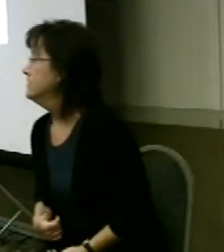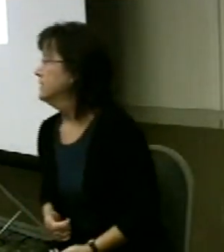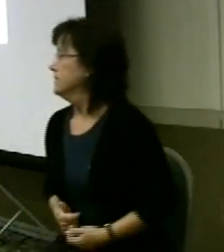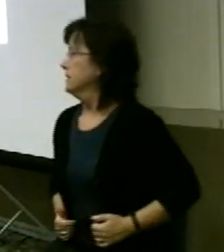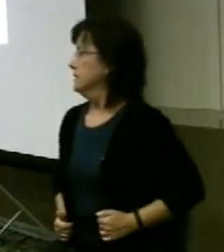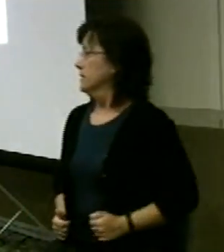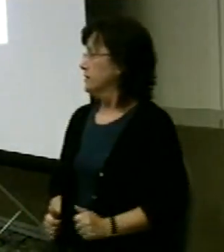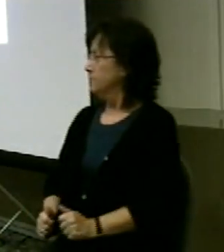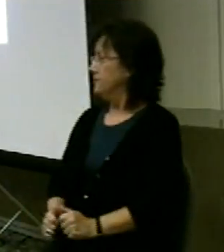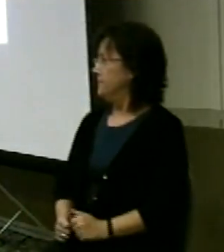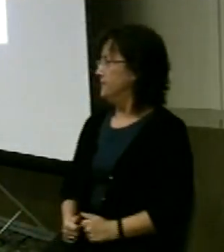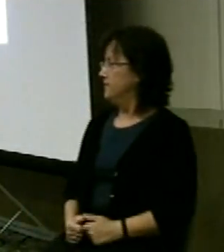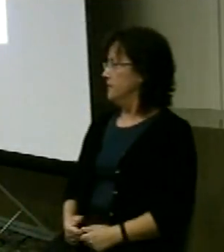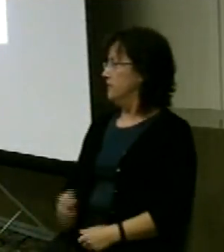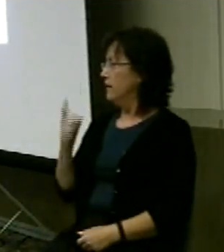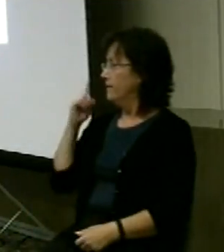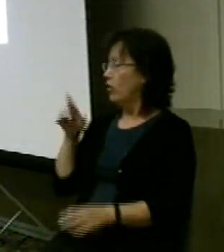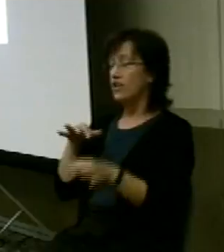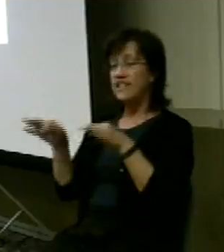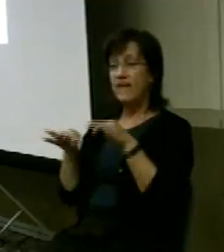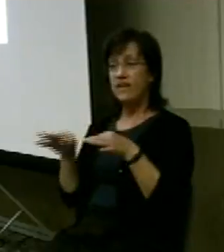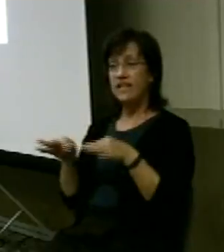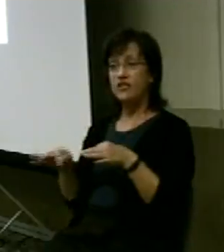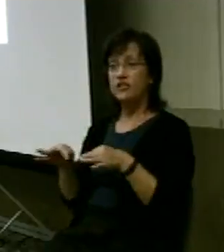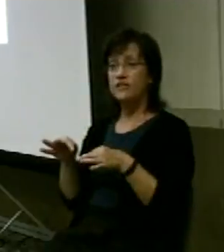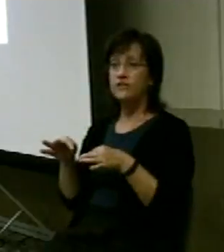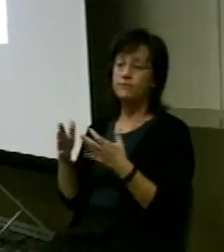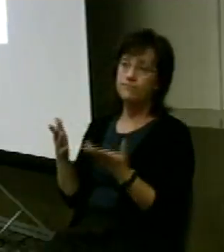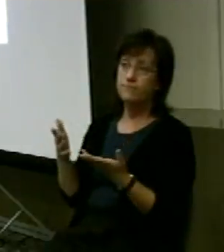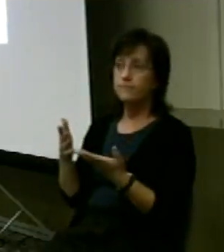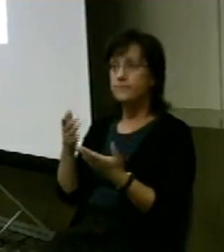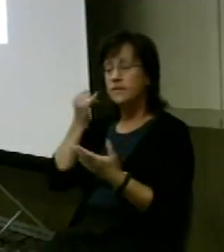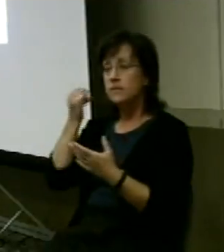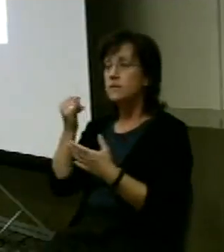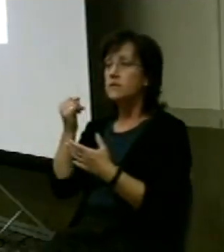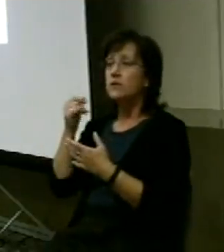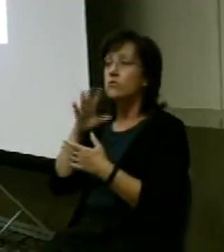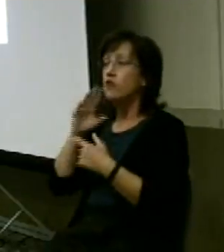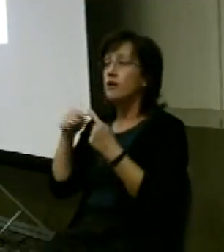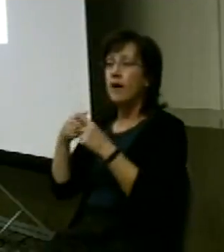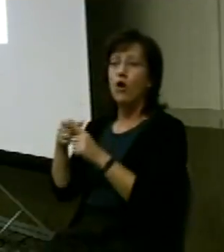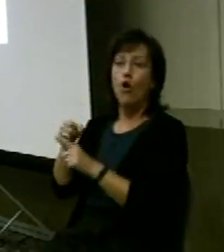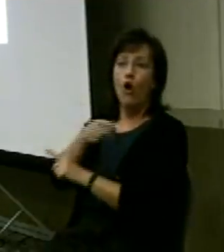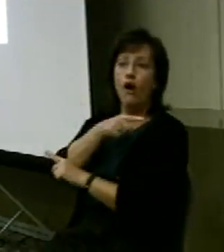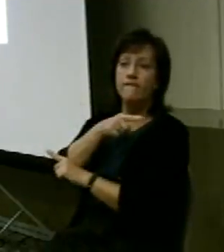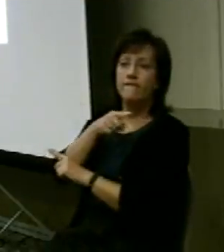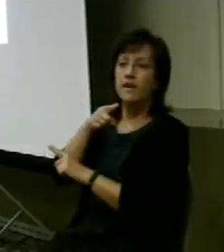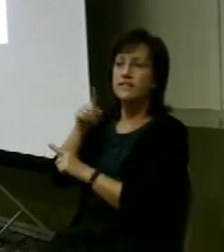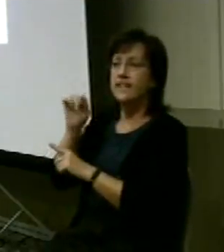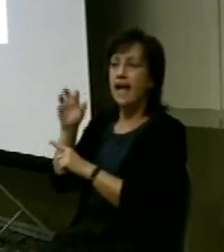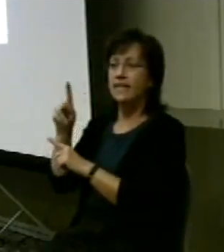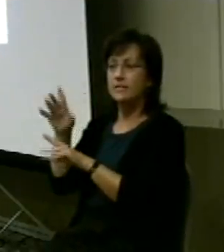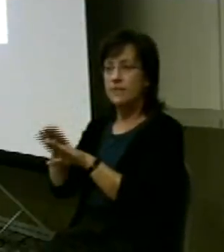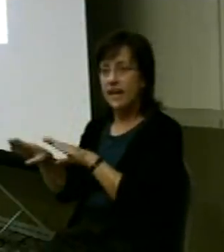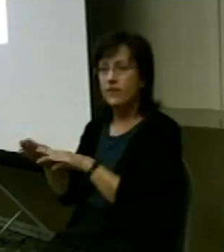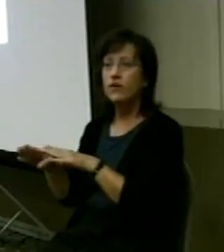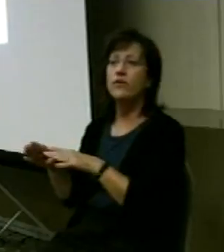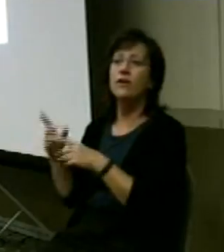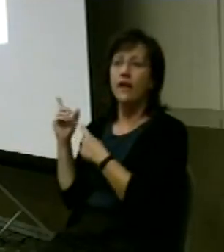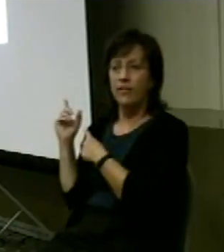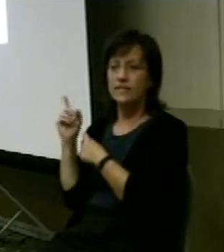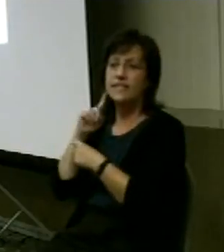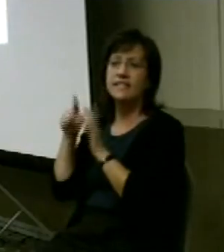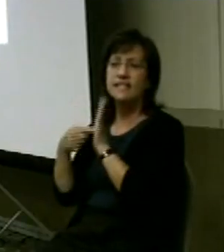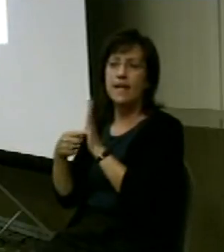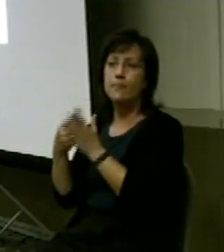So for our definitions, say we're talking about off-task behavior. Here's just a sample that you might be able to